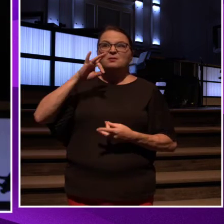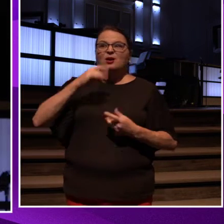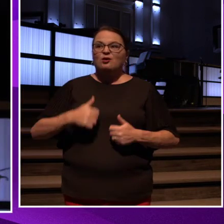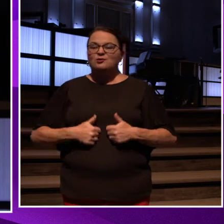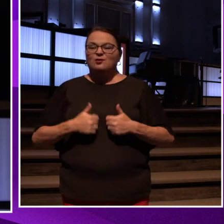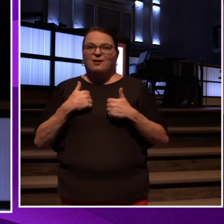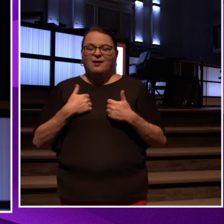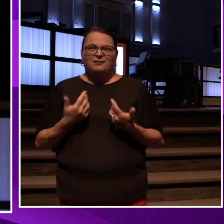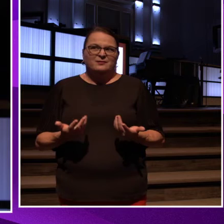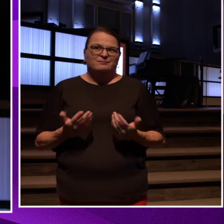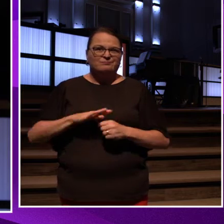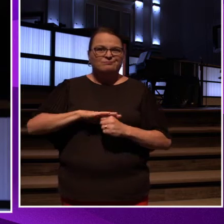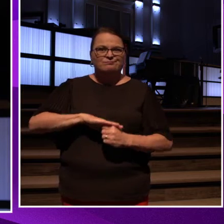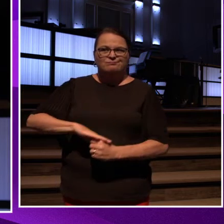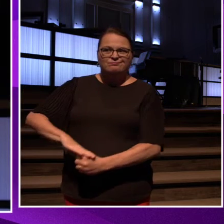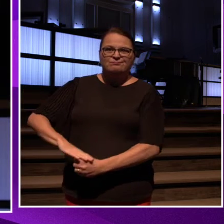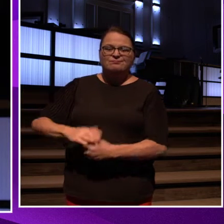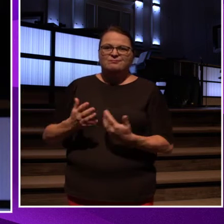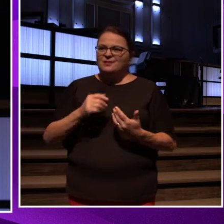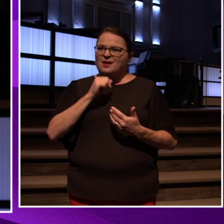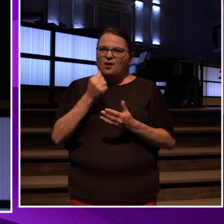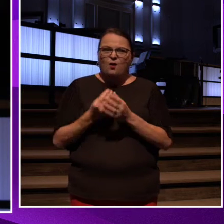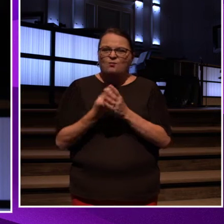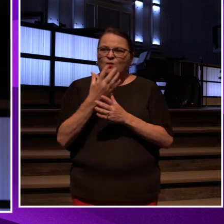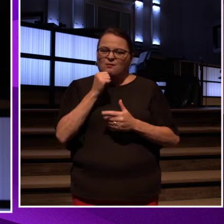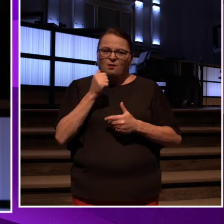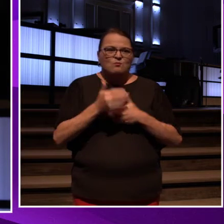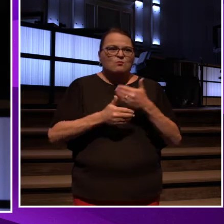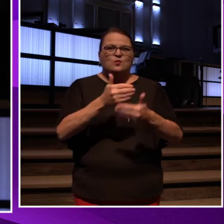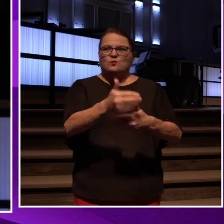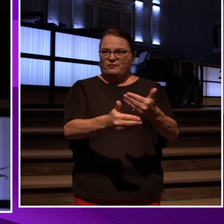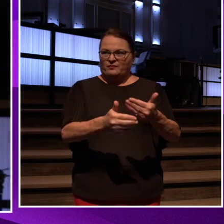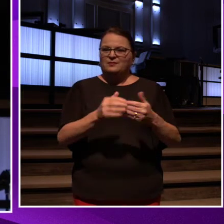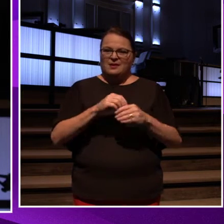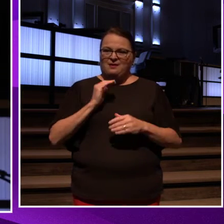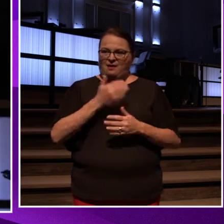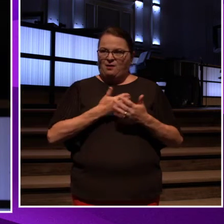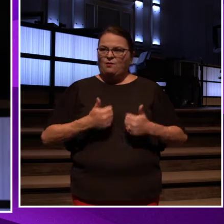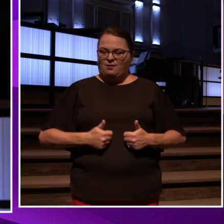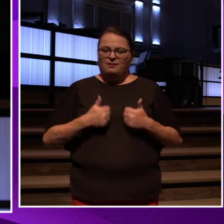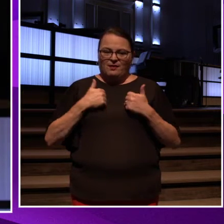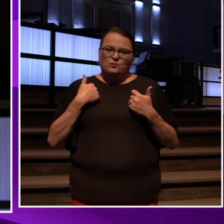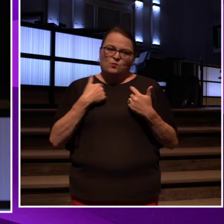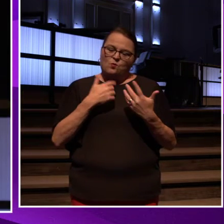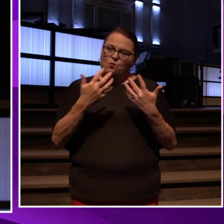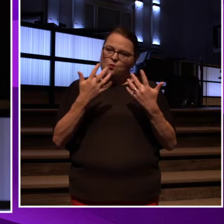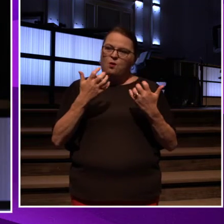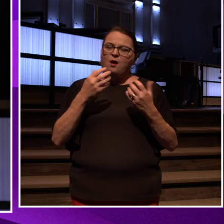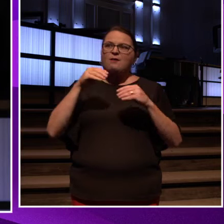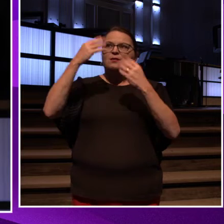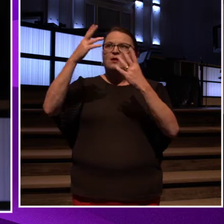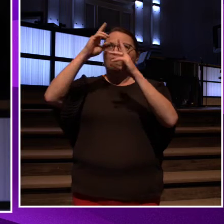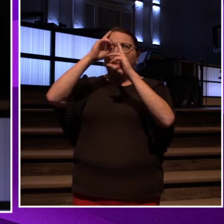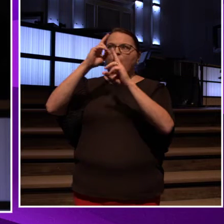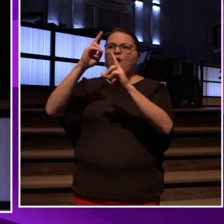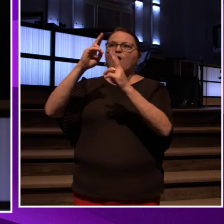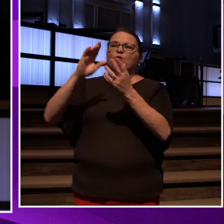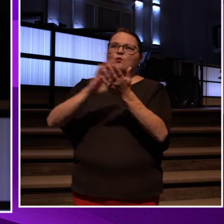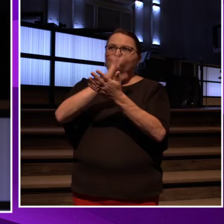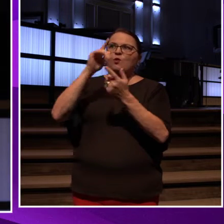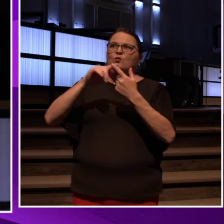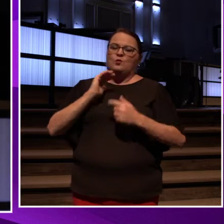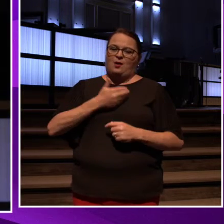has flowed and that's moving in our lives as we continue to want to bring honor and glory to our Lord and